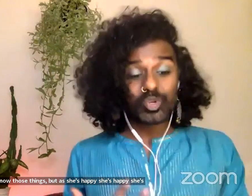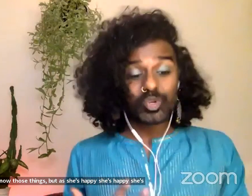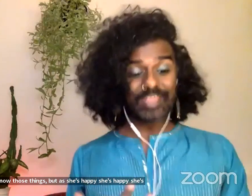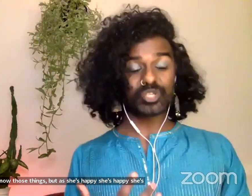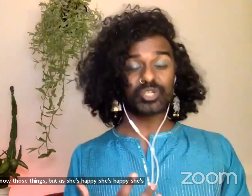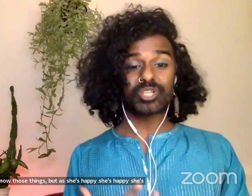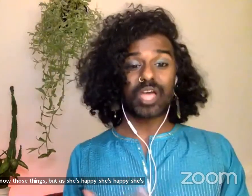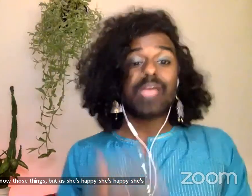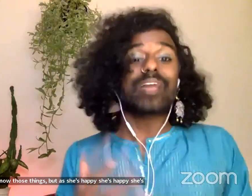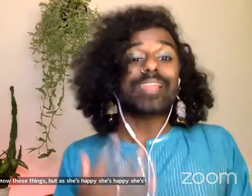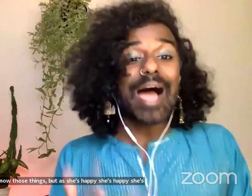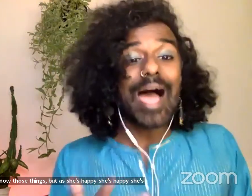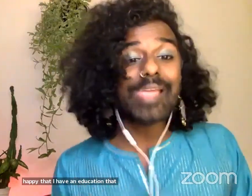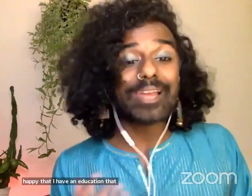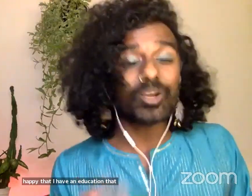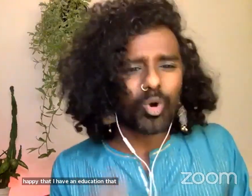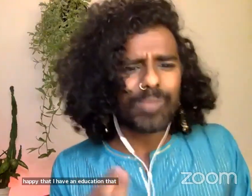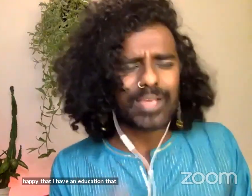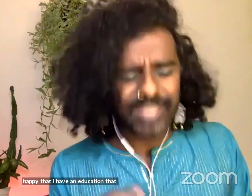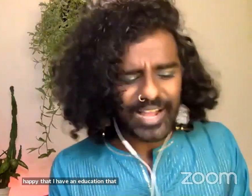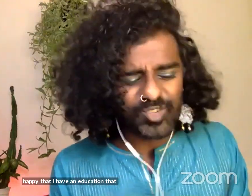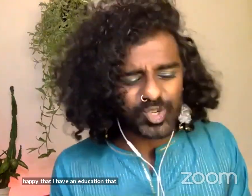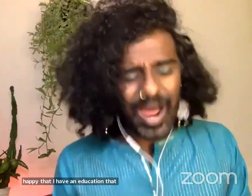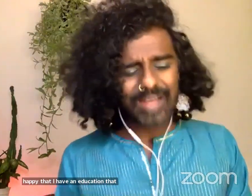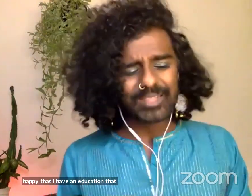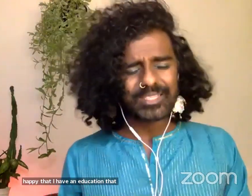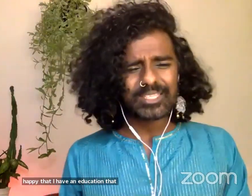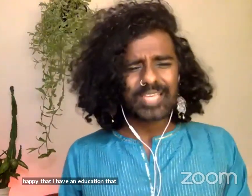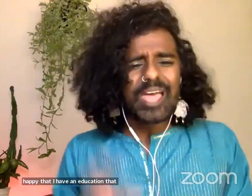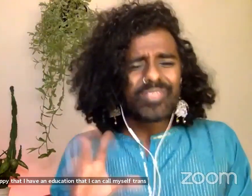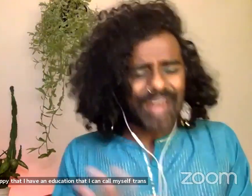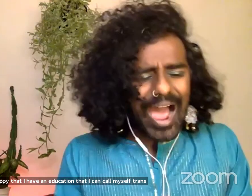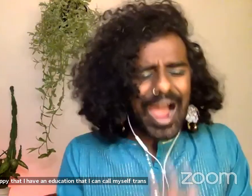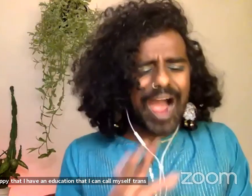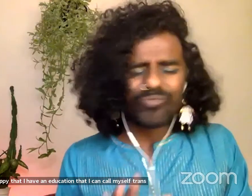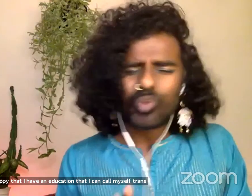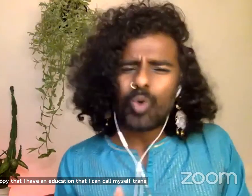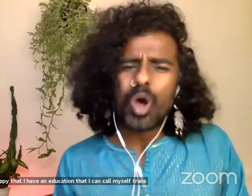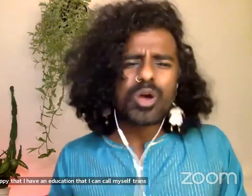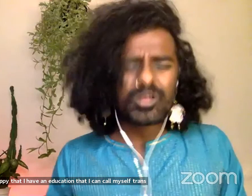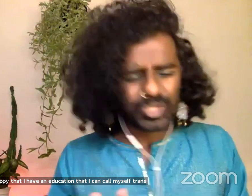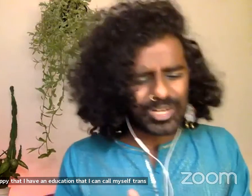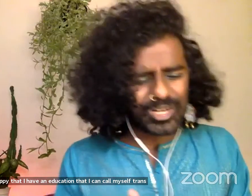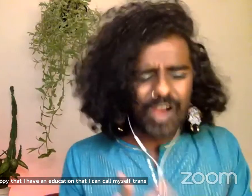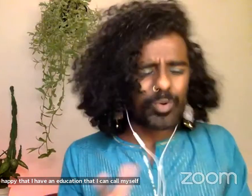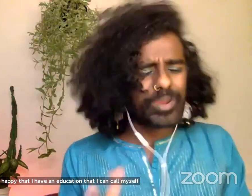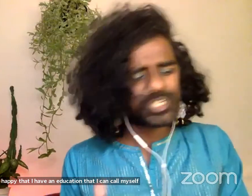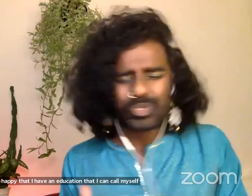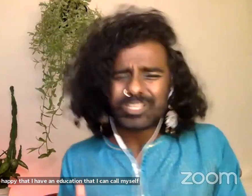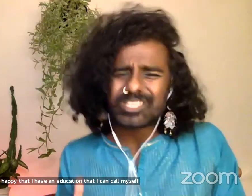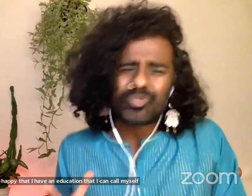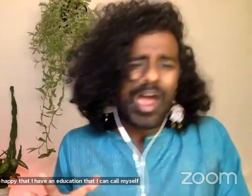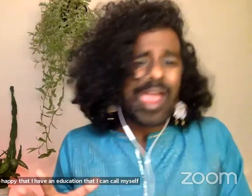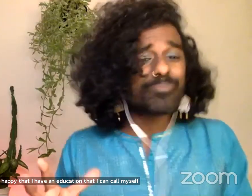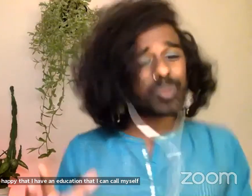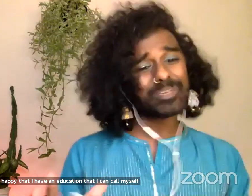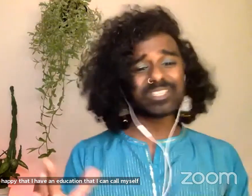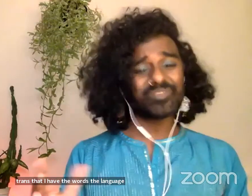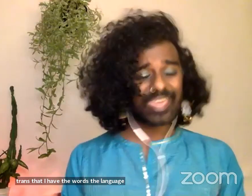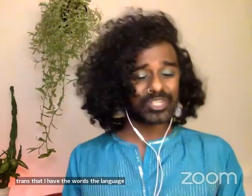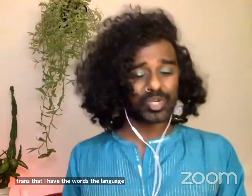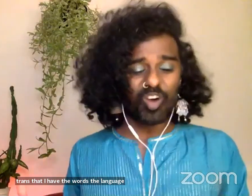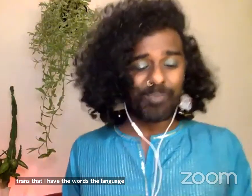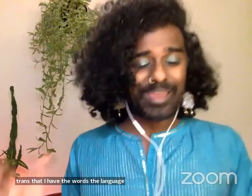have an education, that I can call myself trans, that I have the words, the language to describe